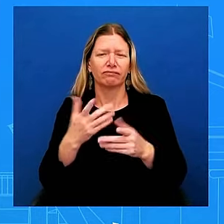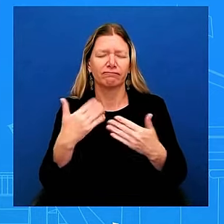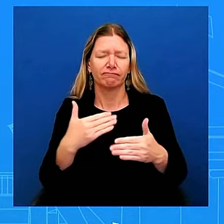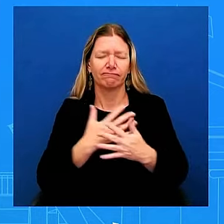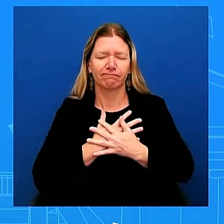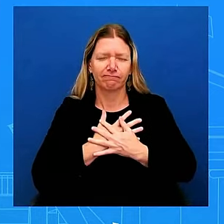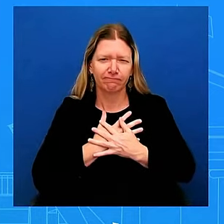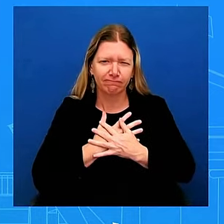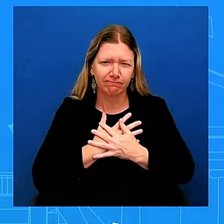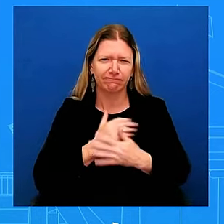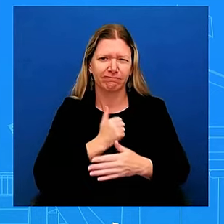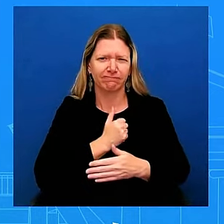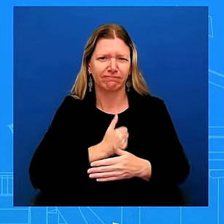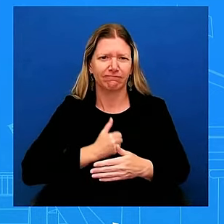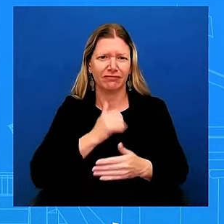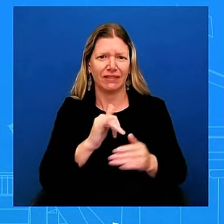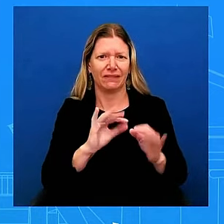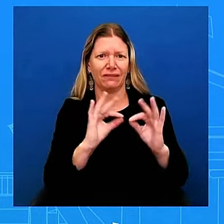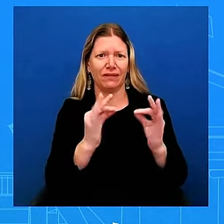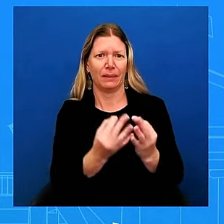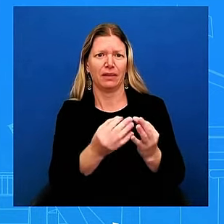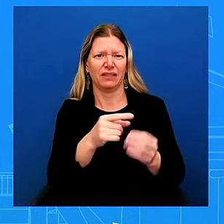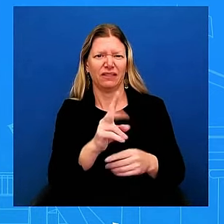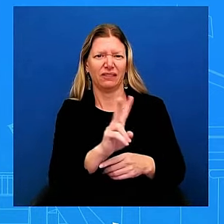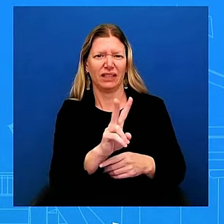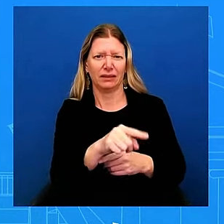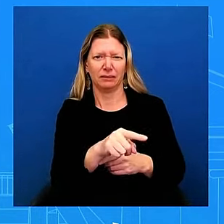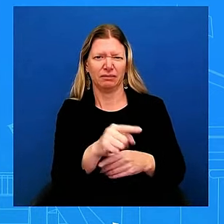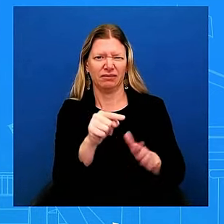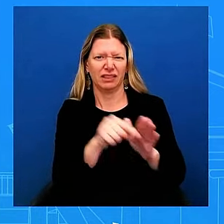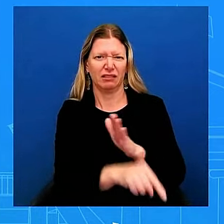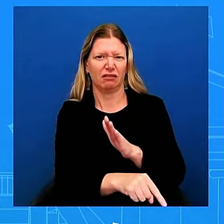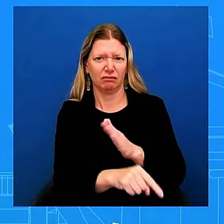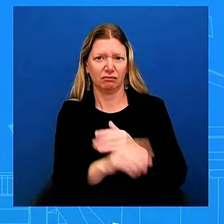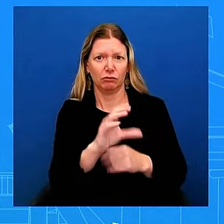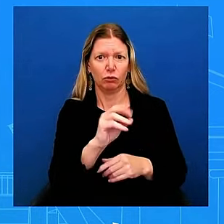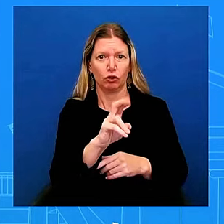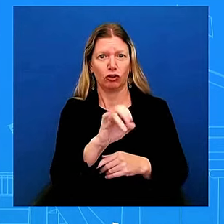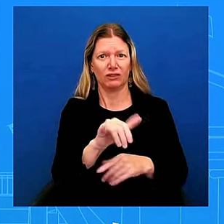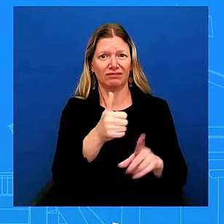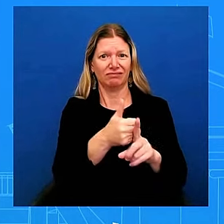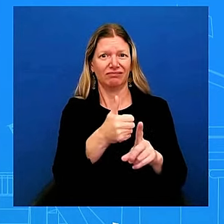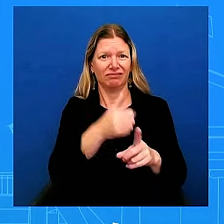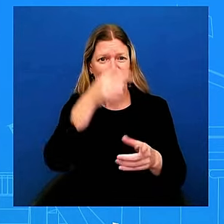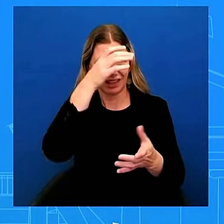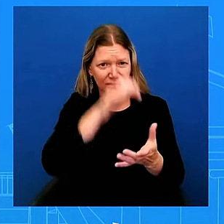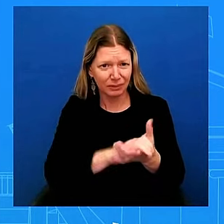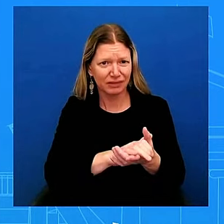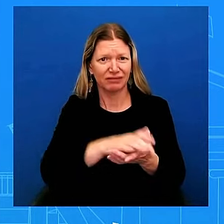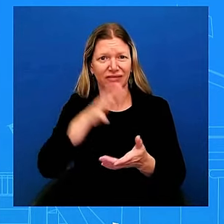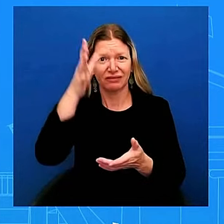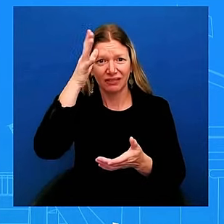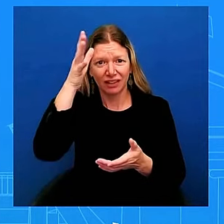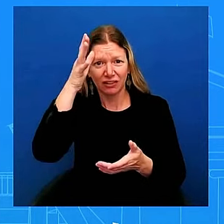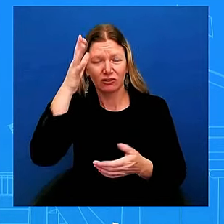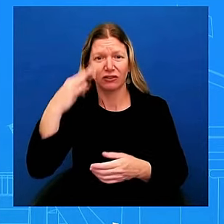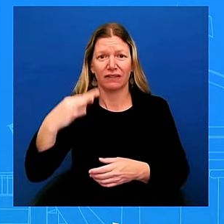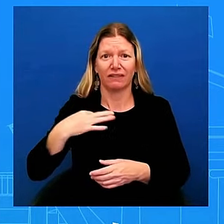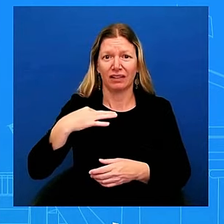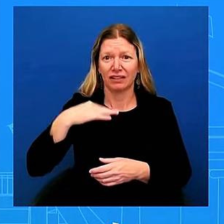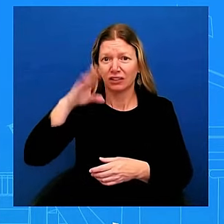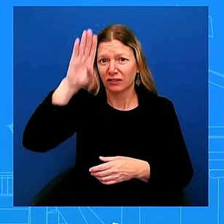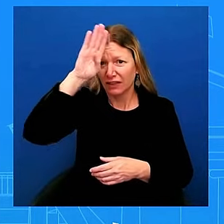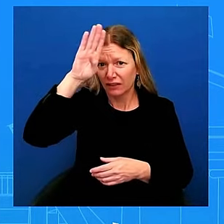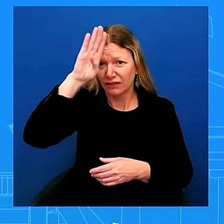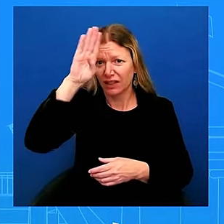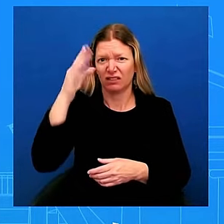father, a volunteer firefighter, and a hero who lost his life shielding his family. Our prayers